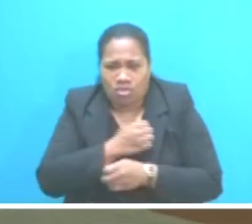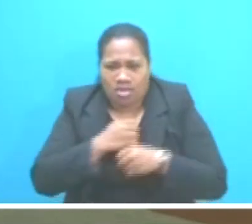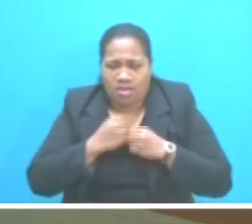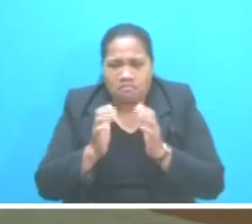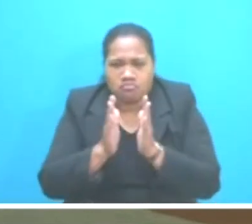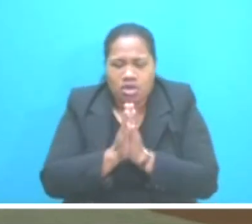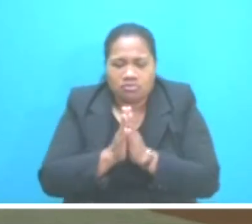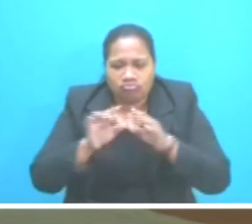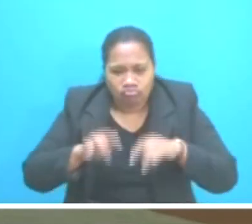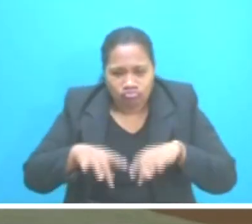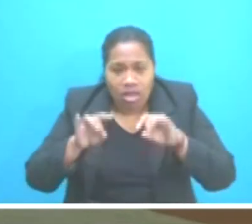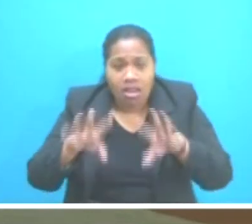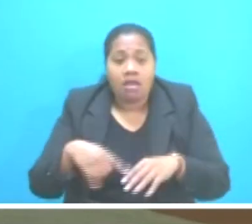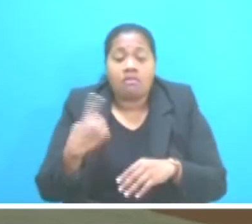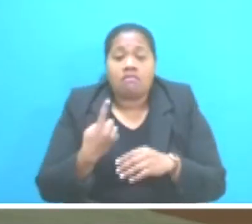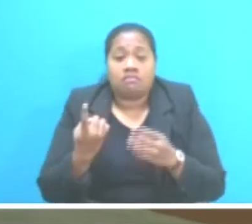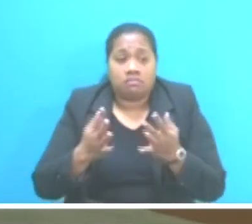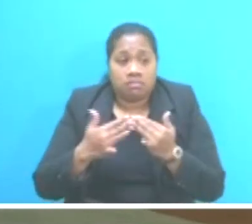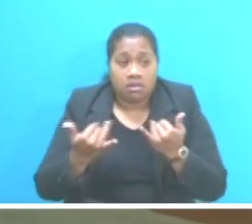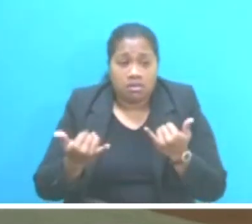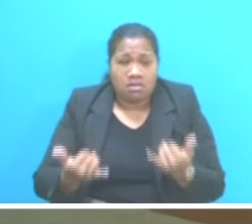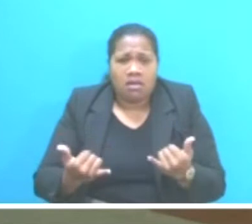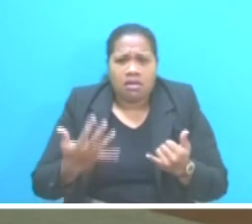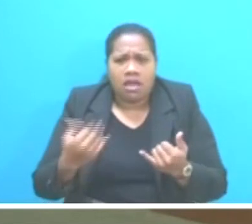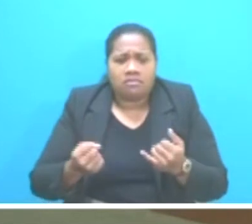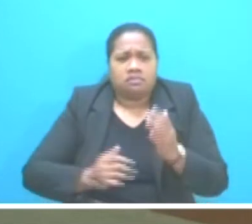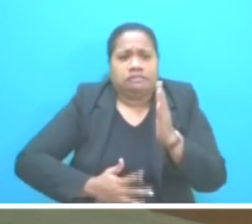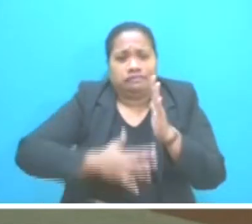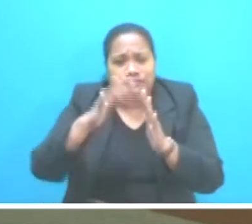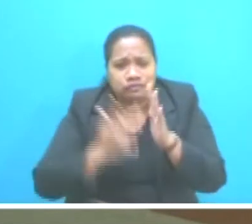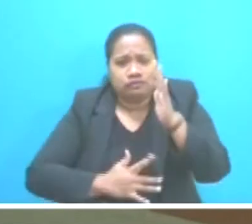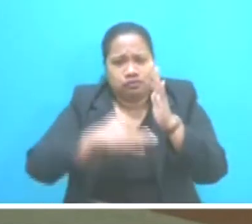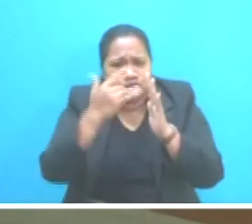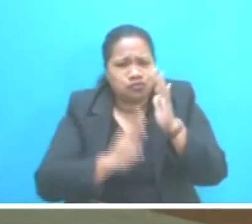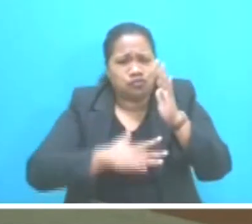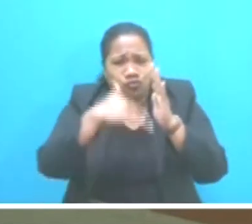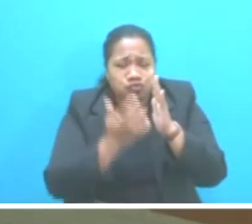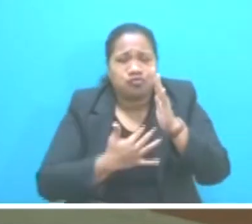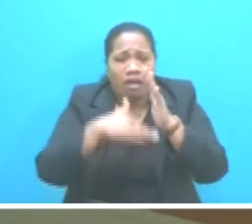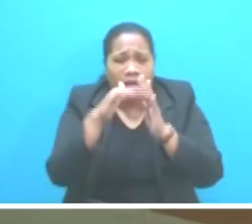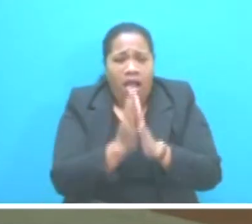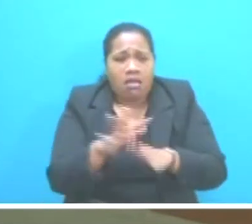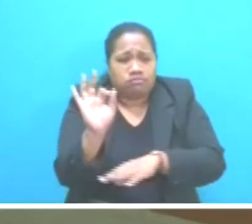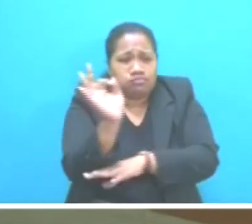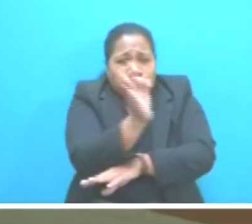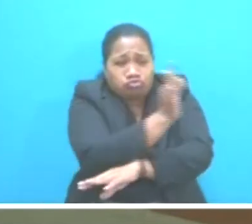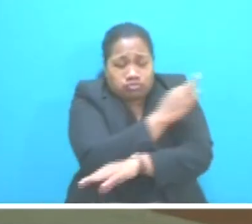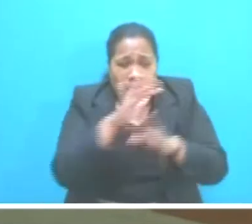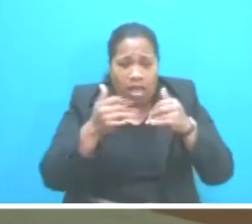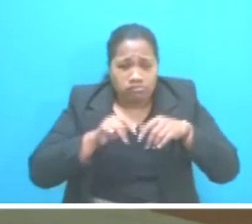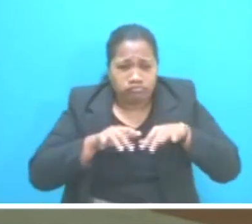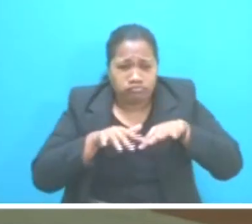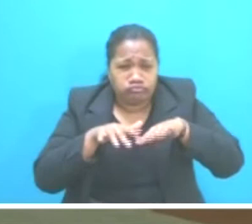deadly blazes of unprecedented wildfires. To see bushfire crisis of this scale so